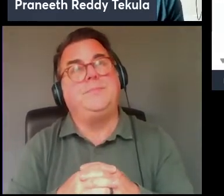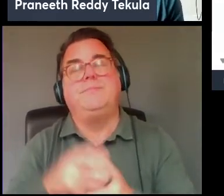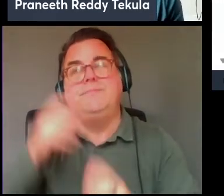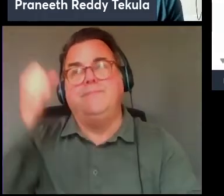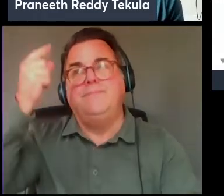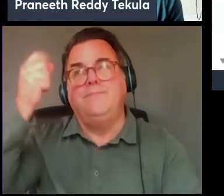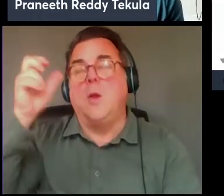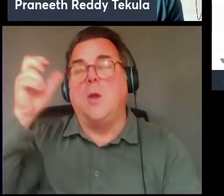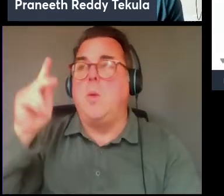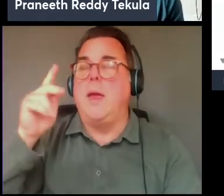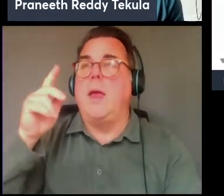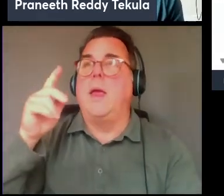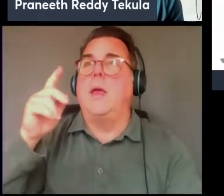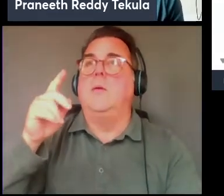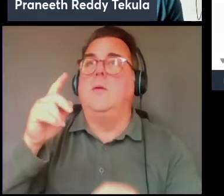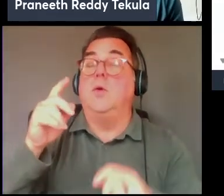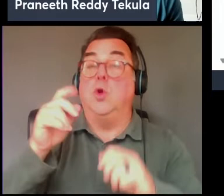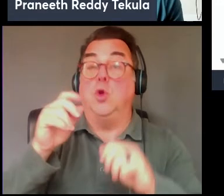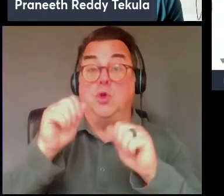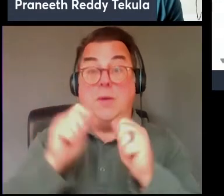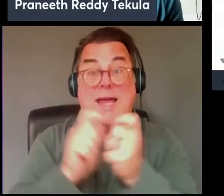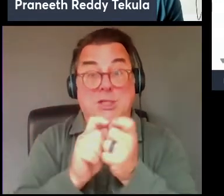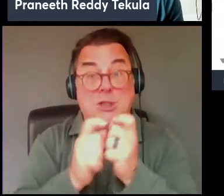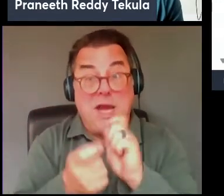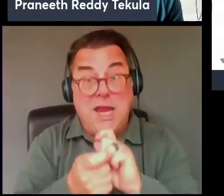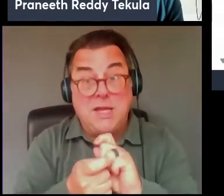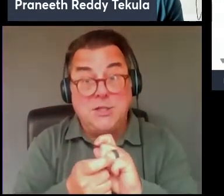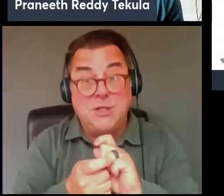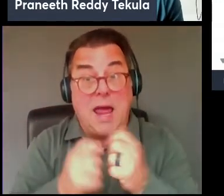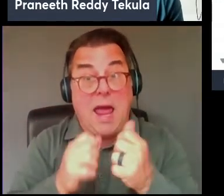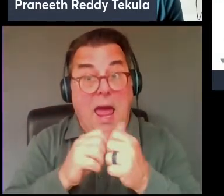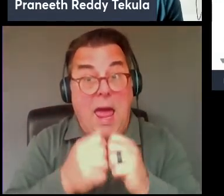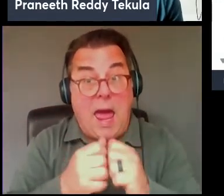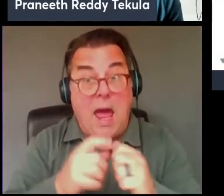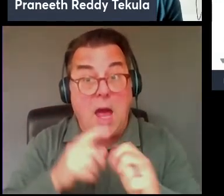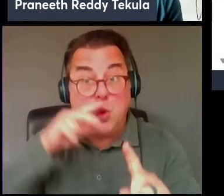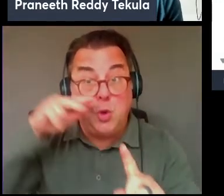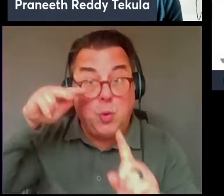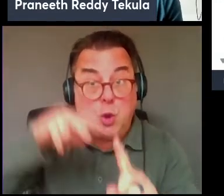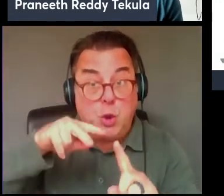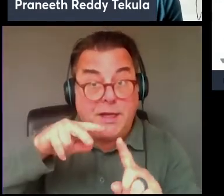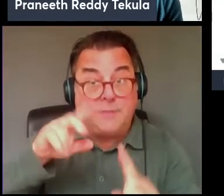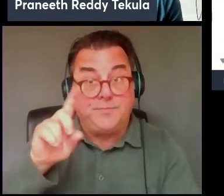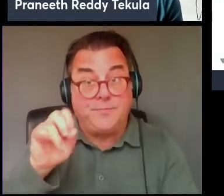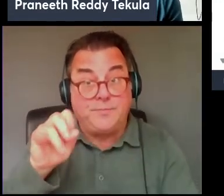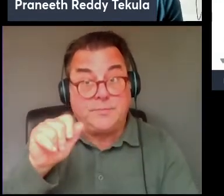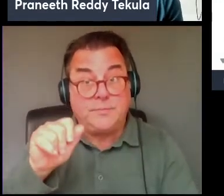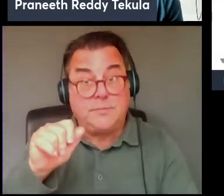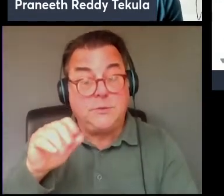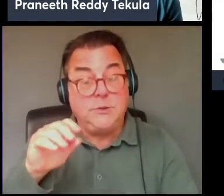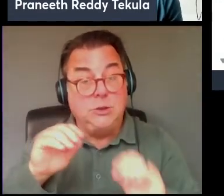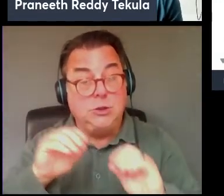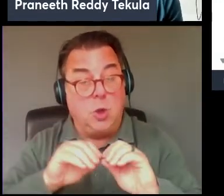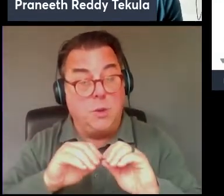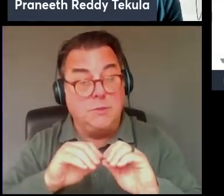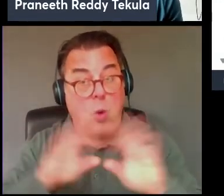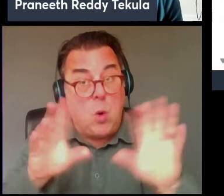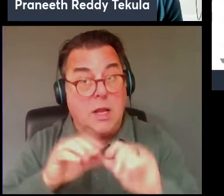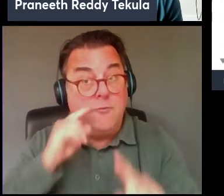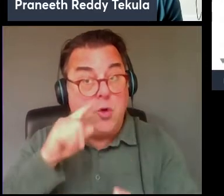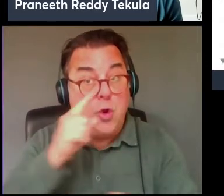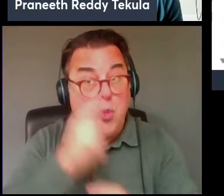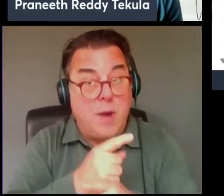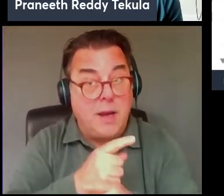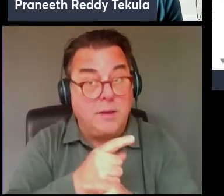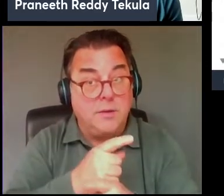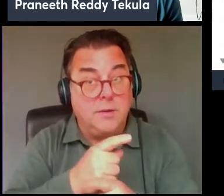So then you could even change the way that you're actually looking at this data so that it makes more sense. Obviously you don't necessarily need to